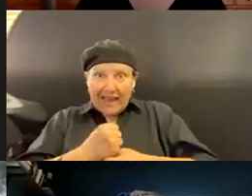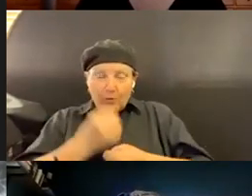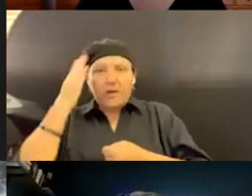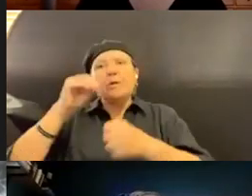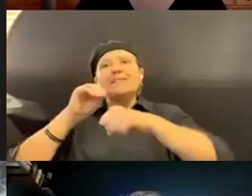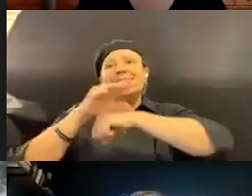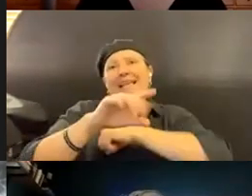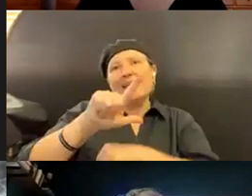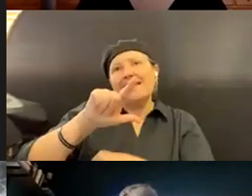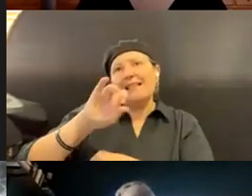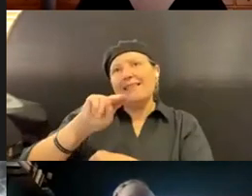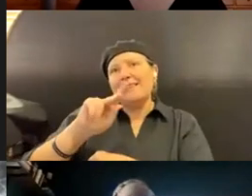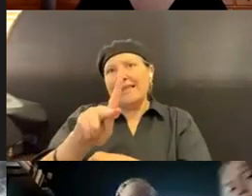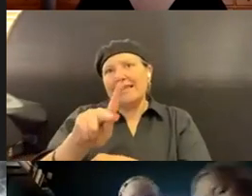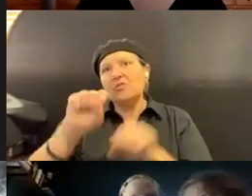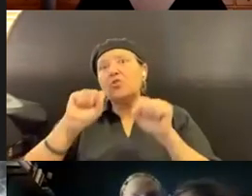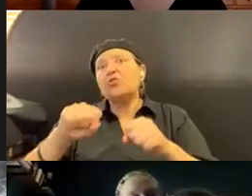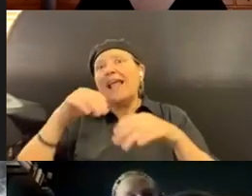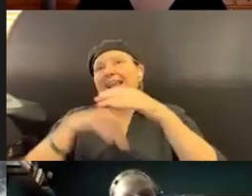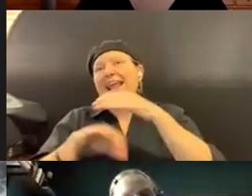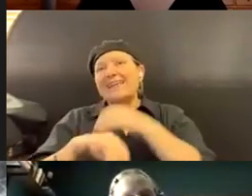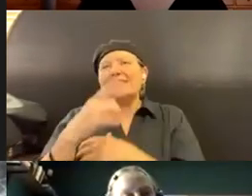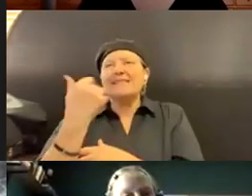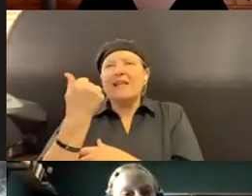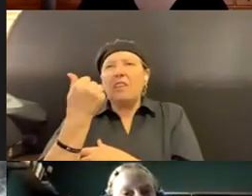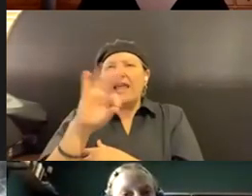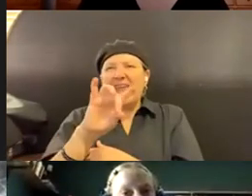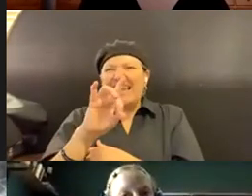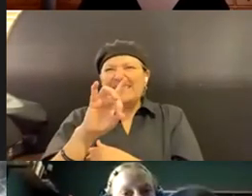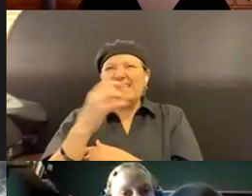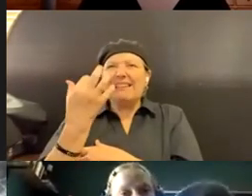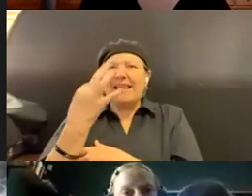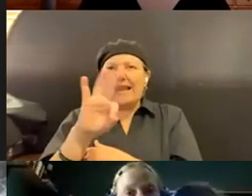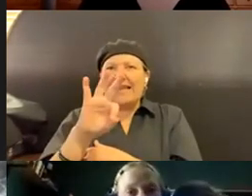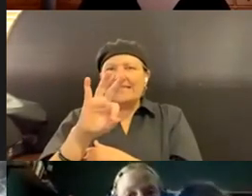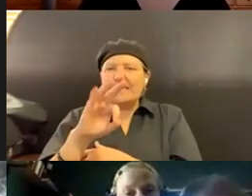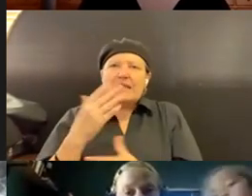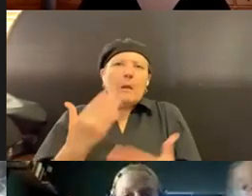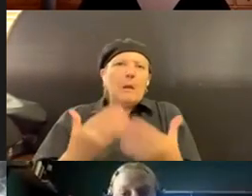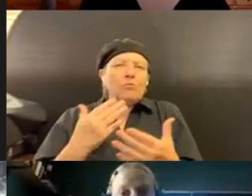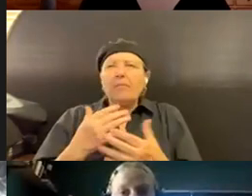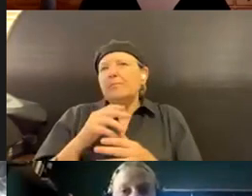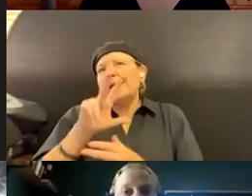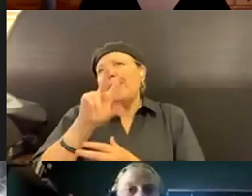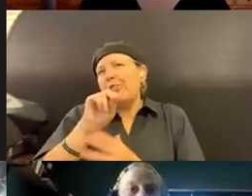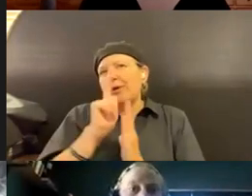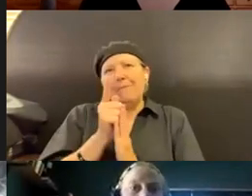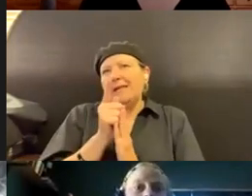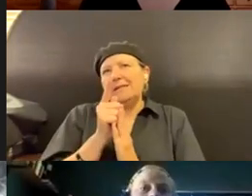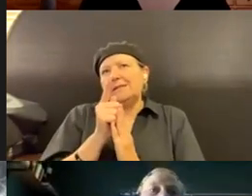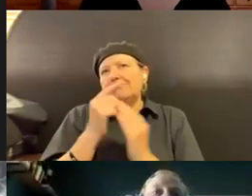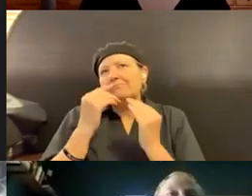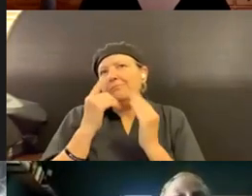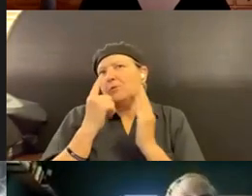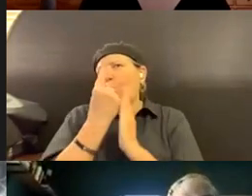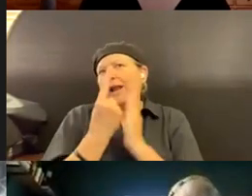the 18th and 19th. But it should only be no more than I think it's like 30 minutes to an hour. And then the